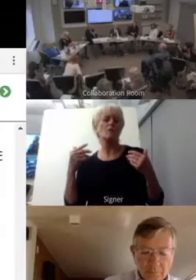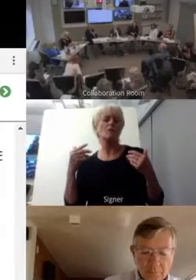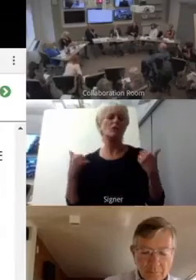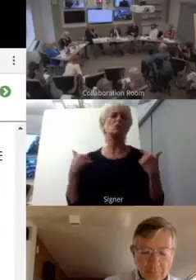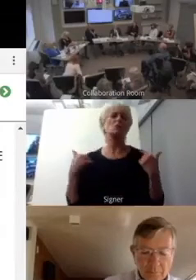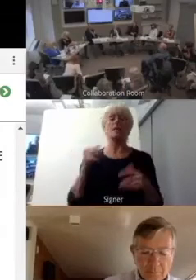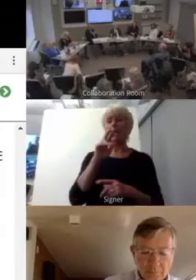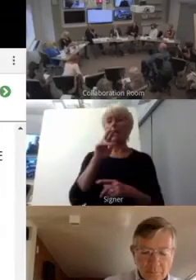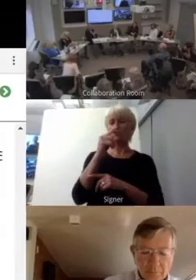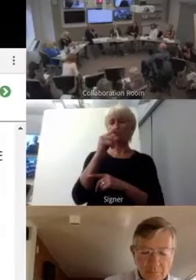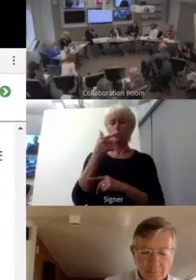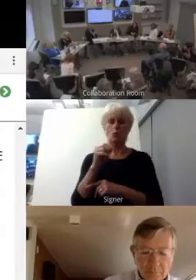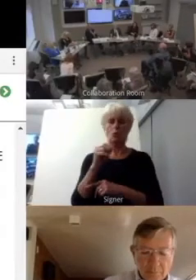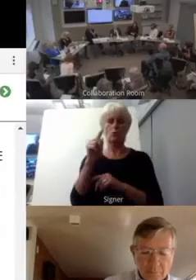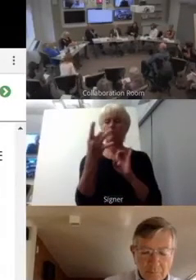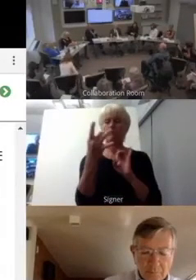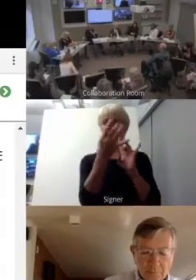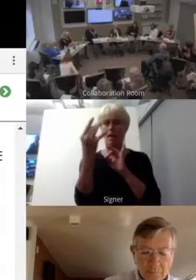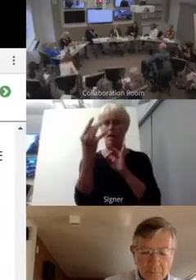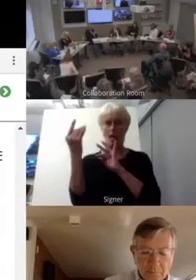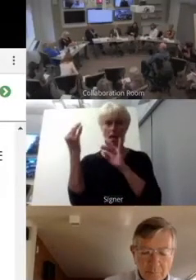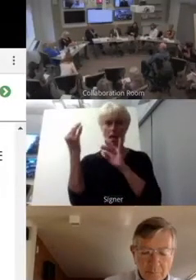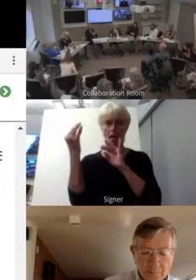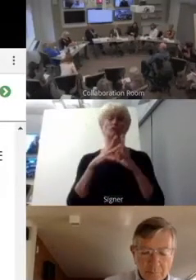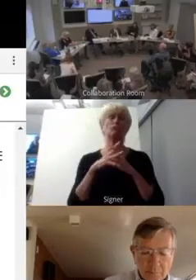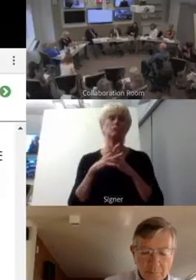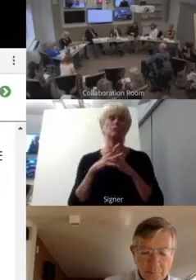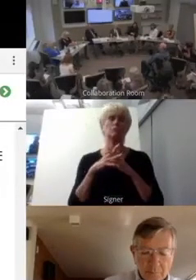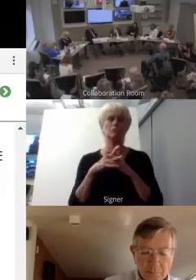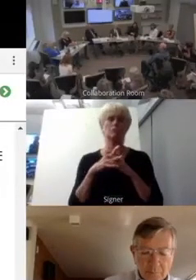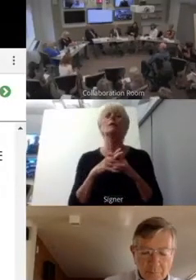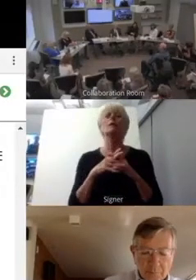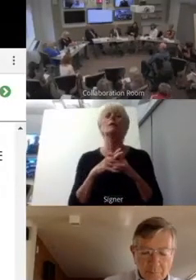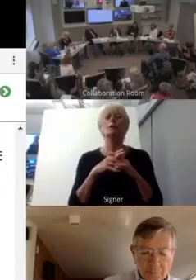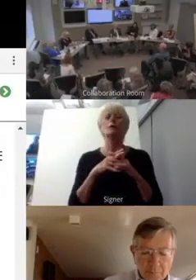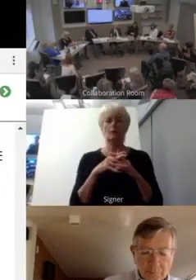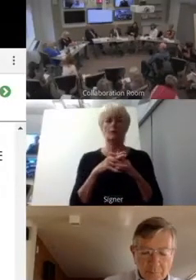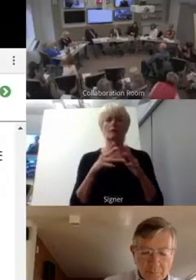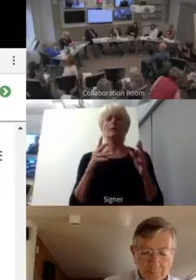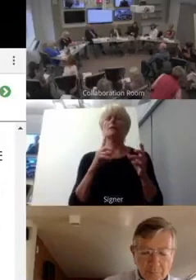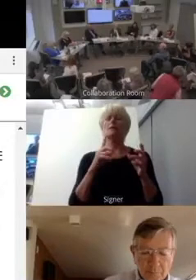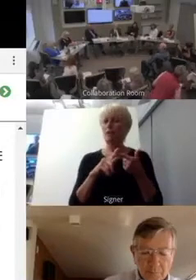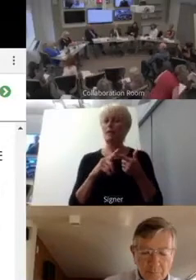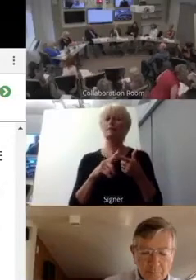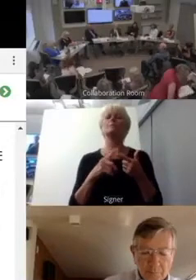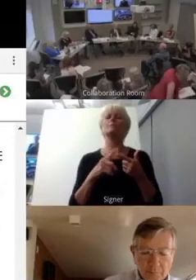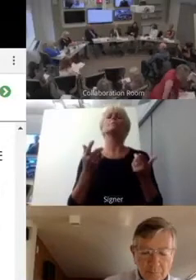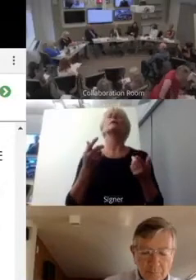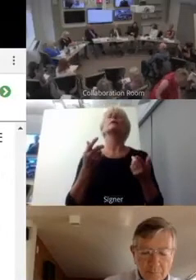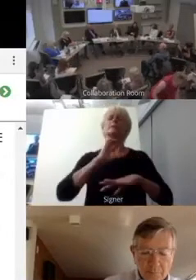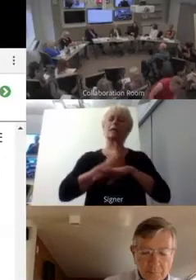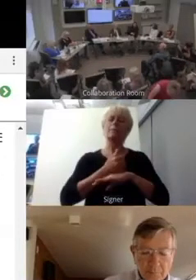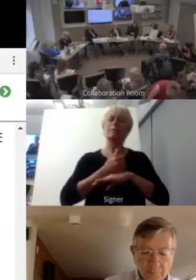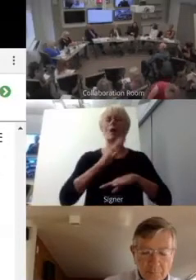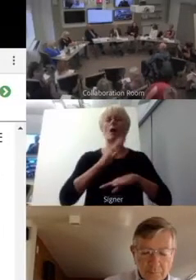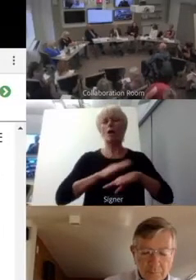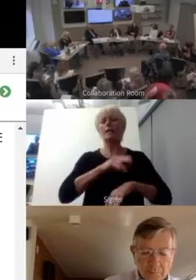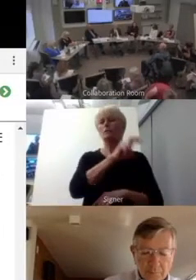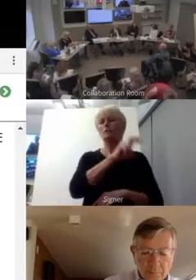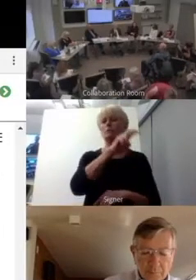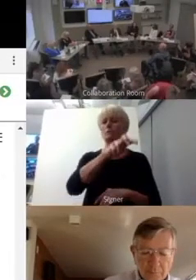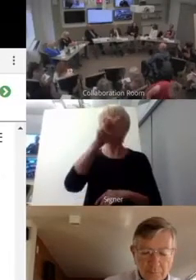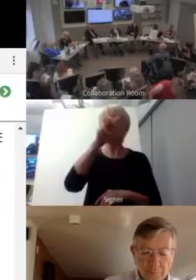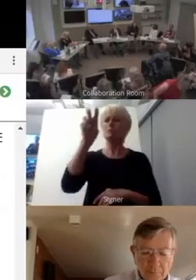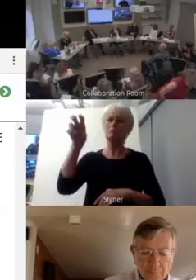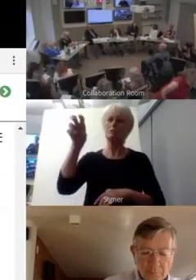us. So we set a round of consultations, which lasted about 2 years, until we